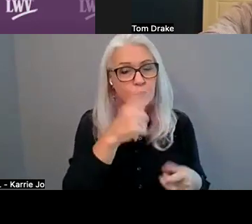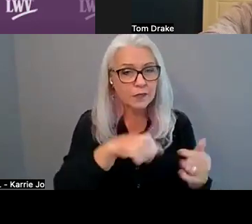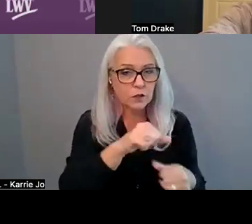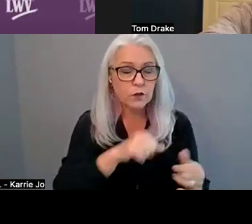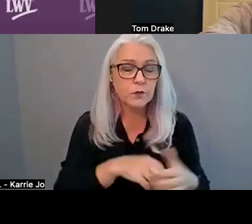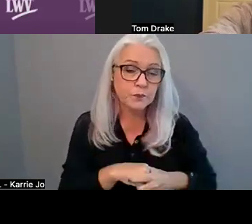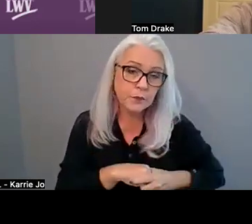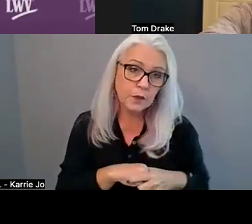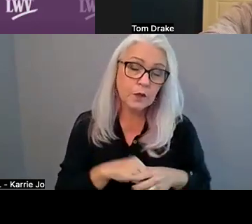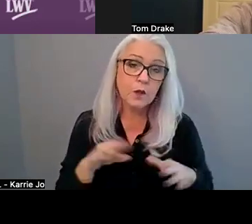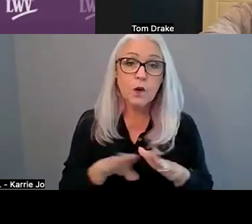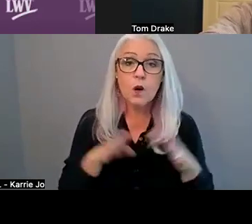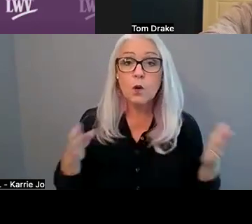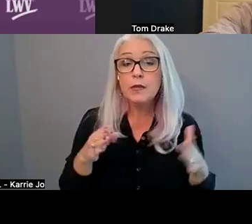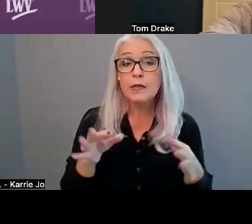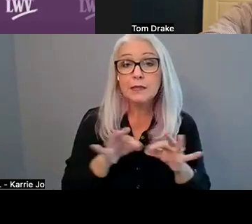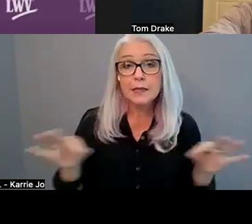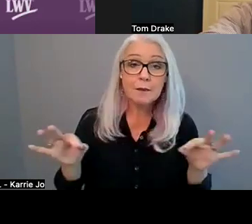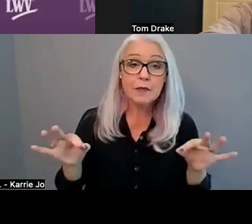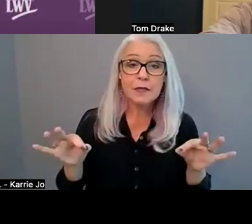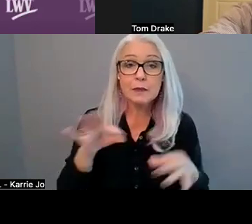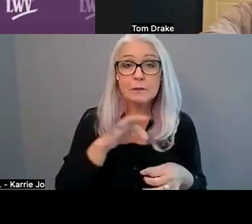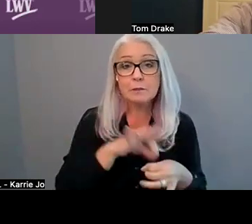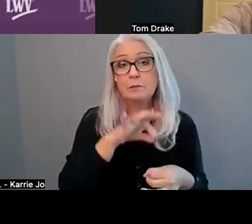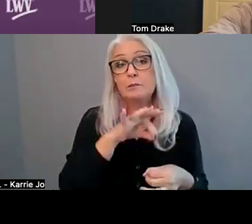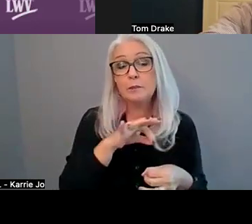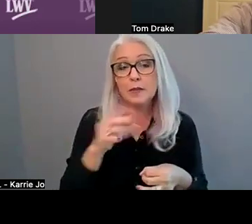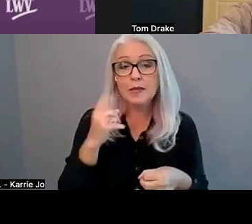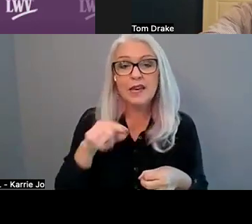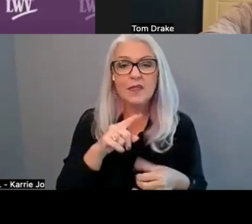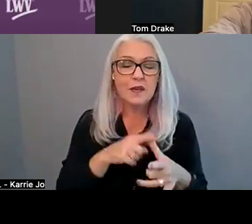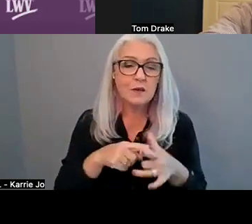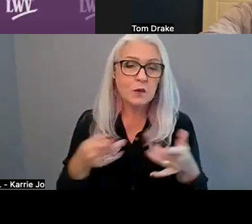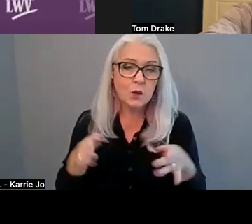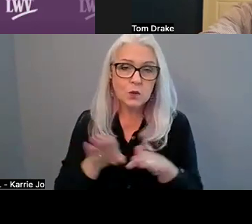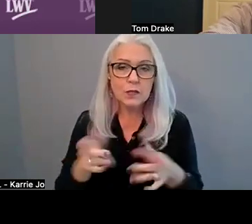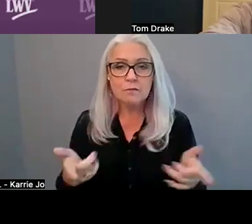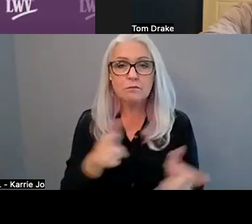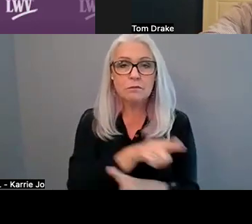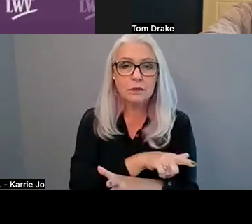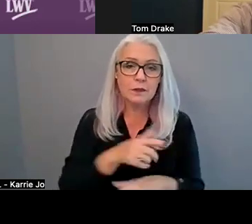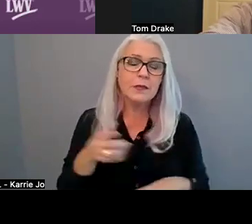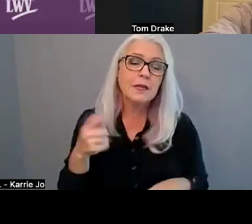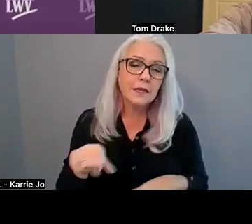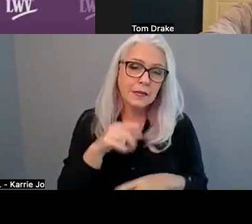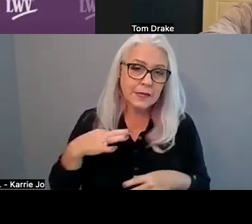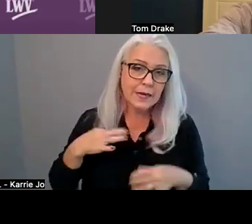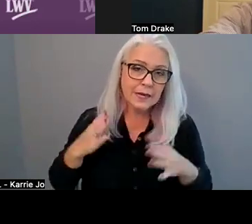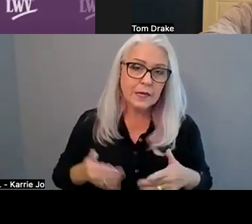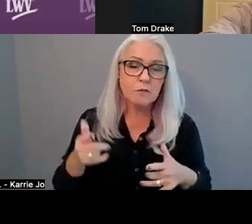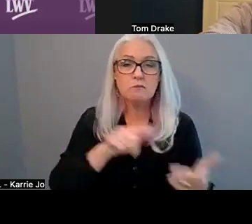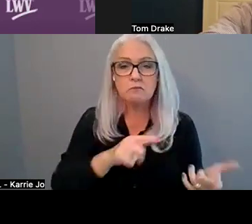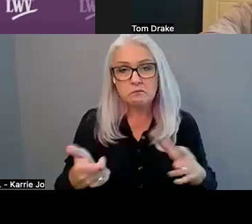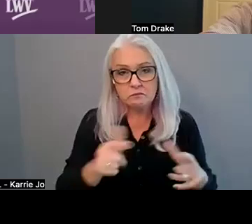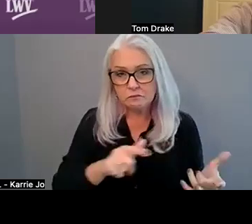was drawn by lot before the meeting. The closing statements will be in the reverse order. Candidates will answer questions in a rotating order.